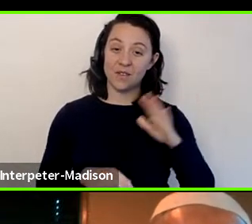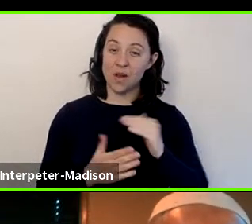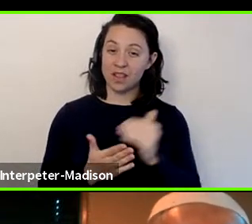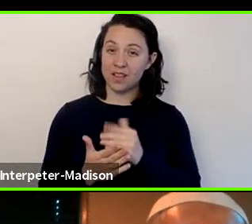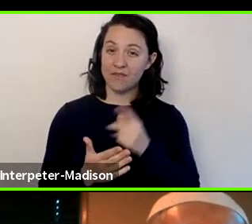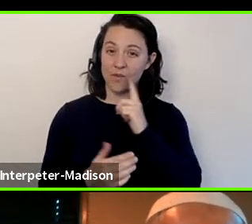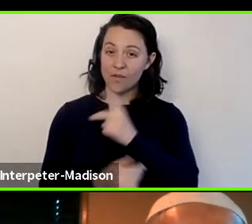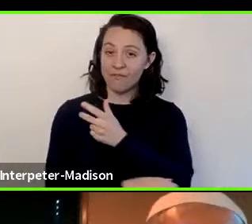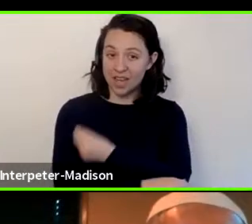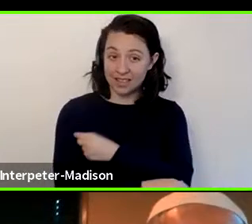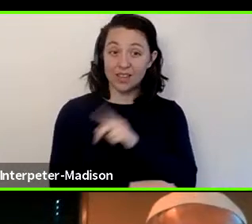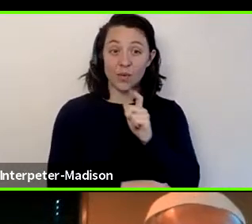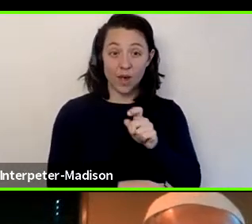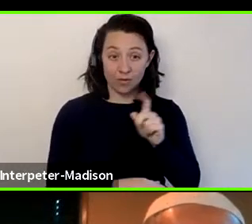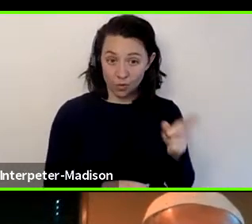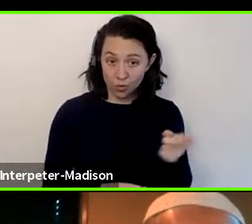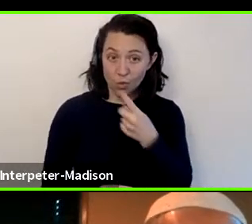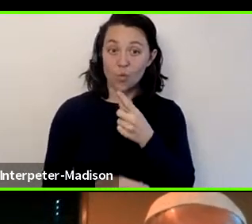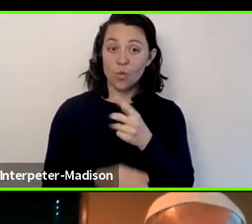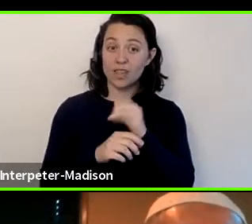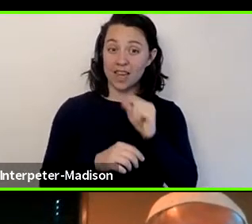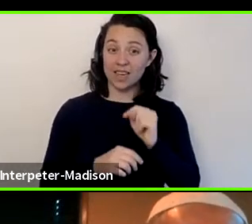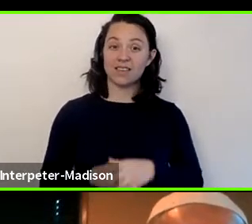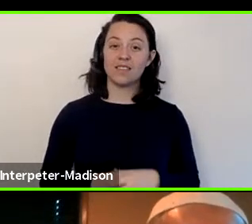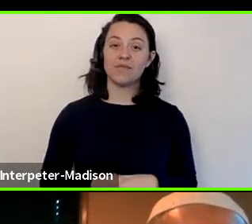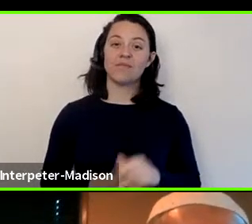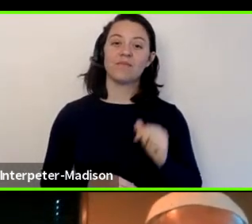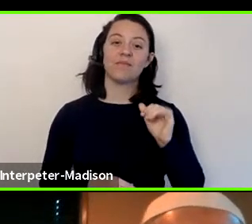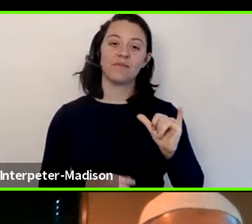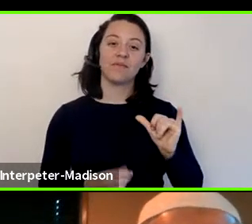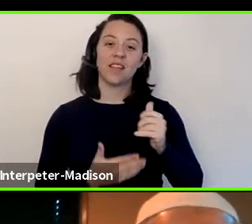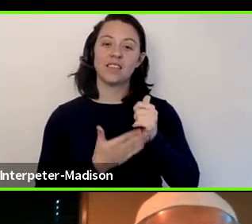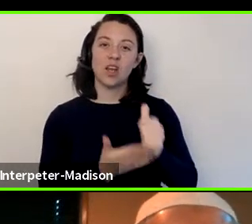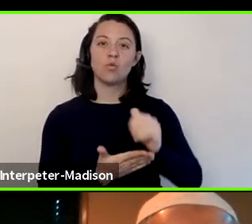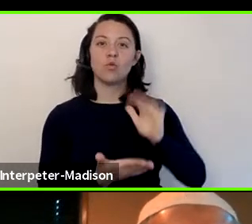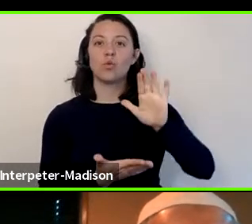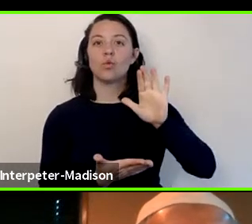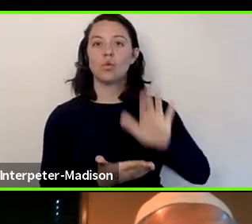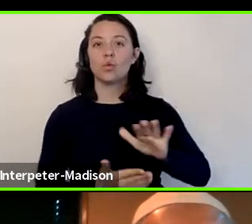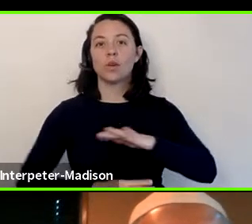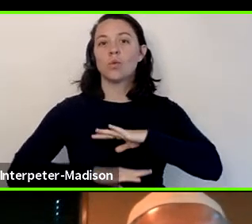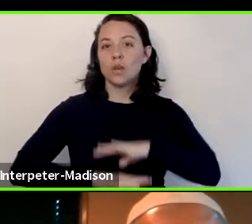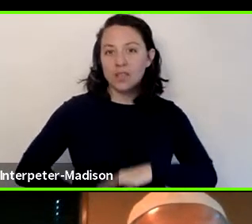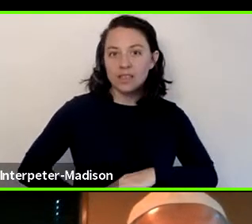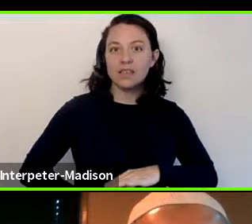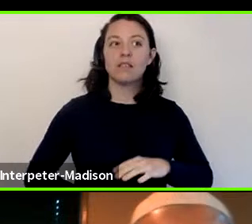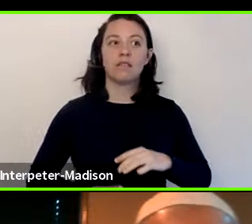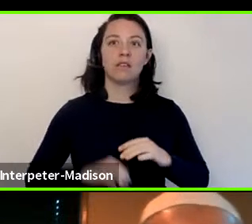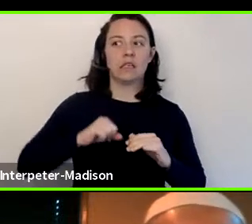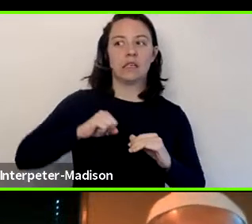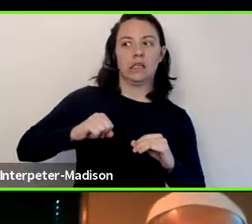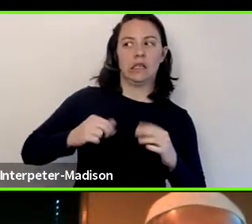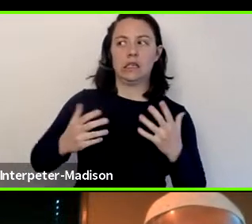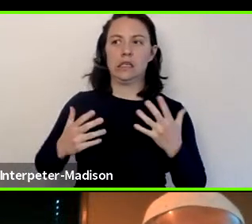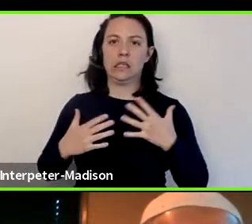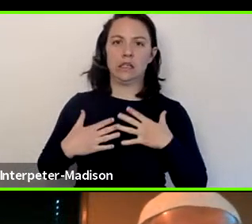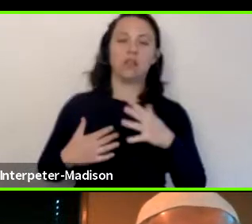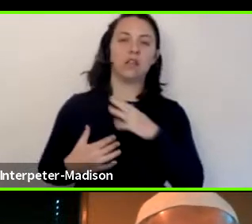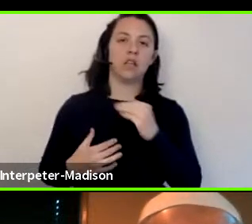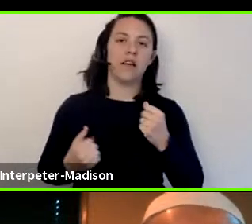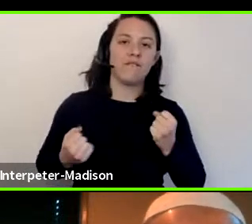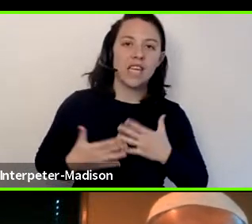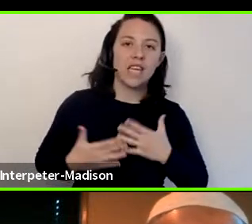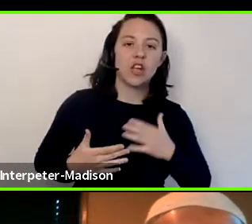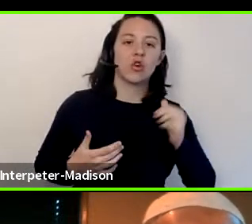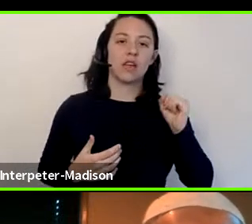helped a lot to relieve the hesitation and the questioning and the fear of whether I should